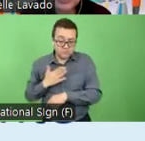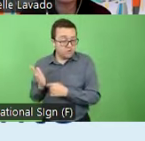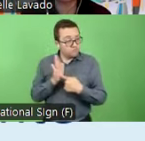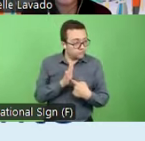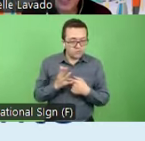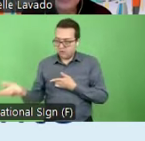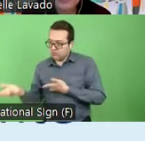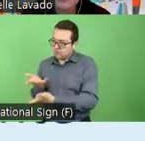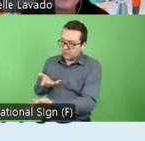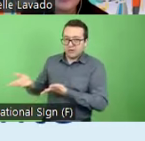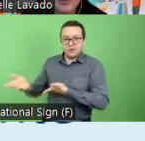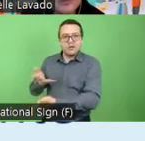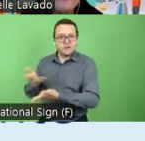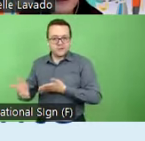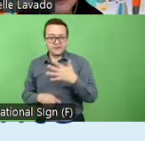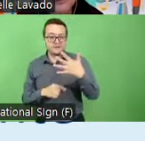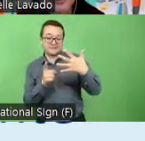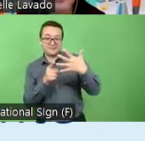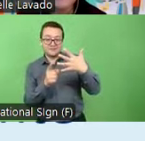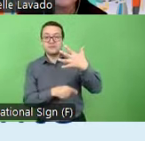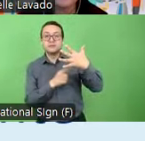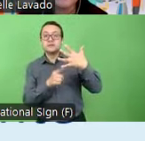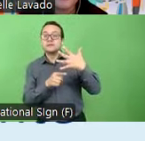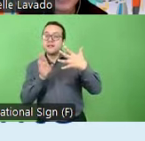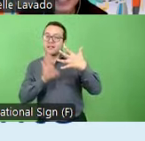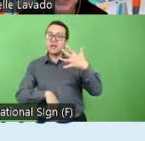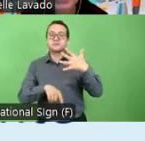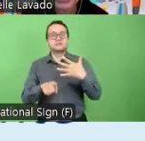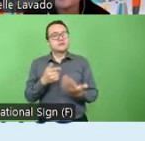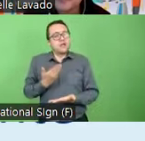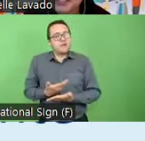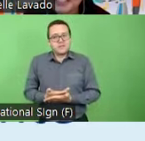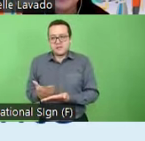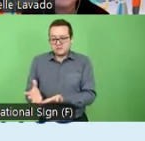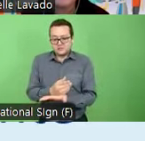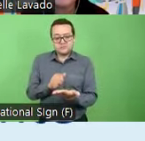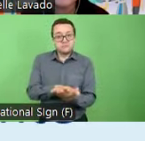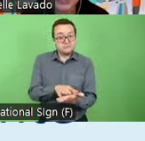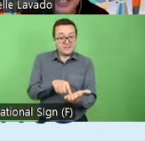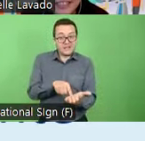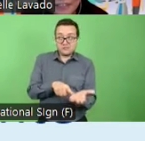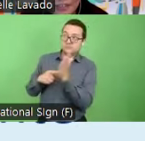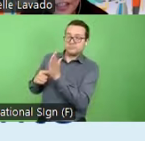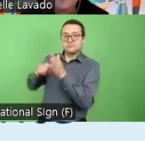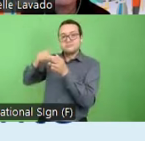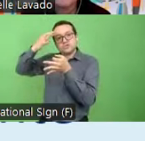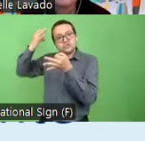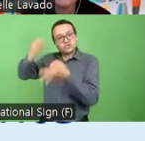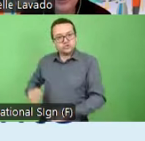use evidence to act. Data are only powerful when they inform decisions on budgets, benefits, and service